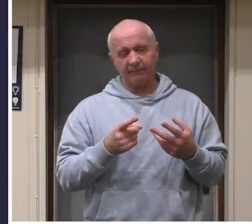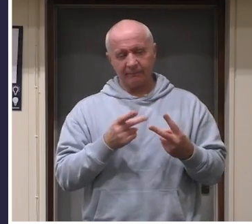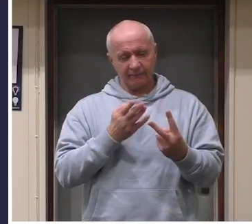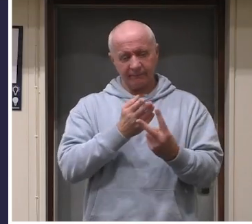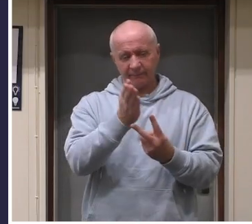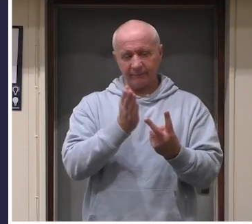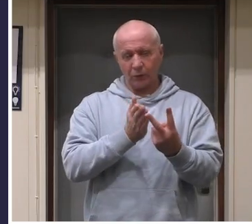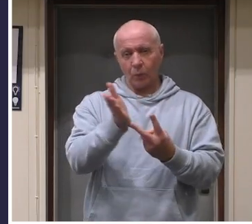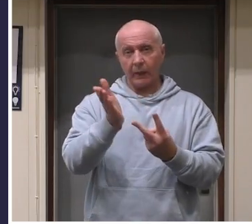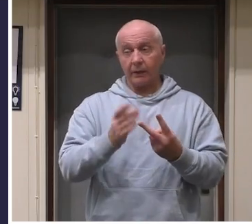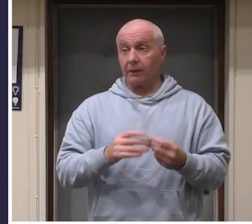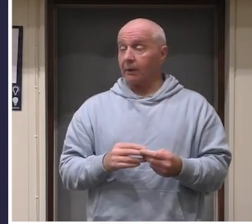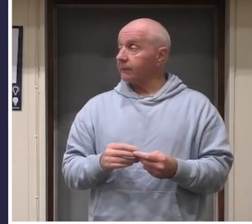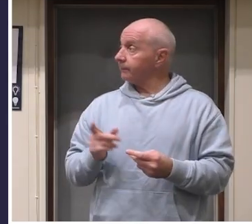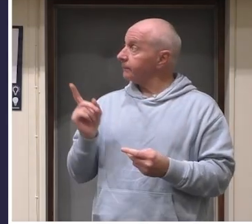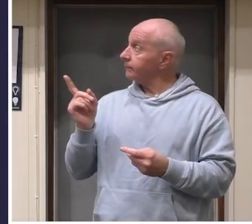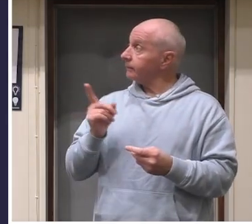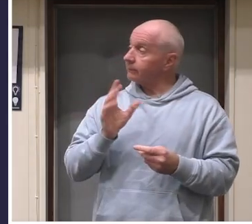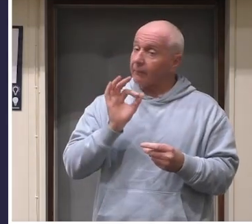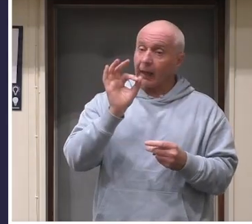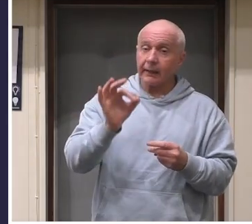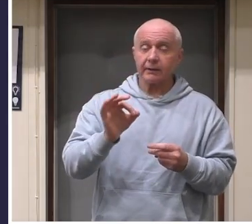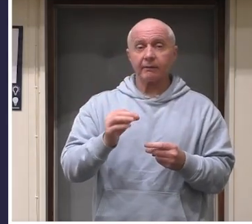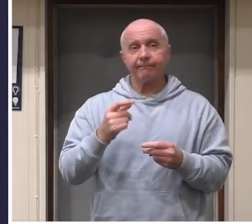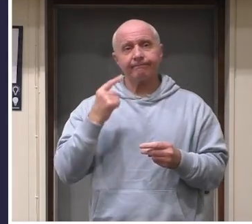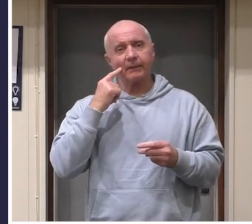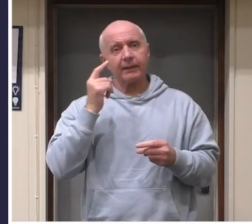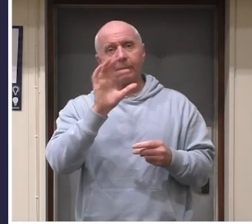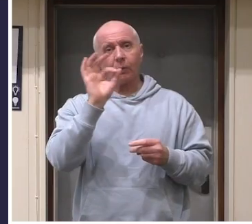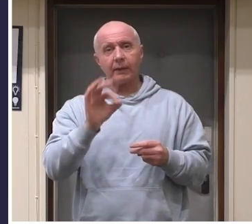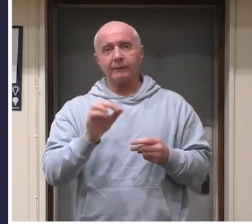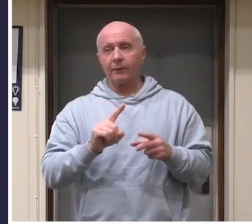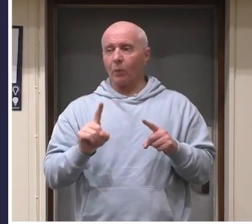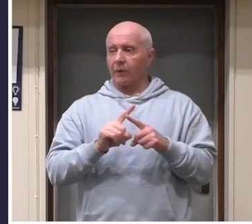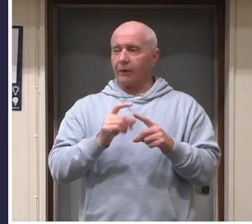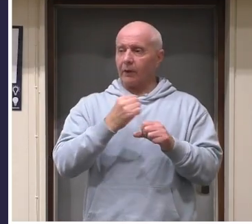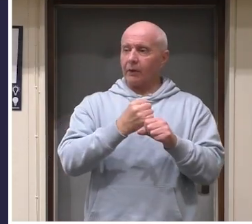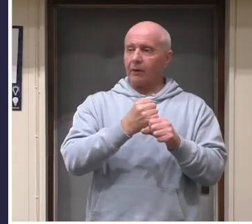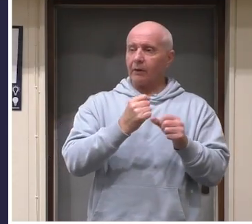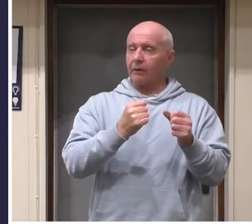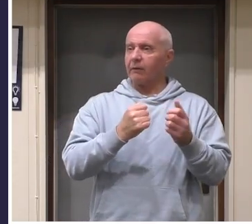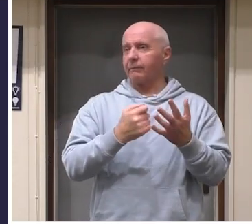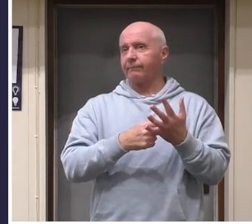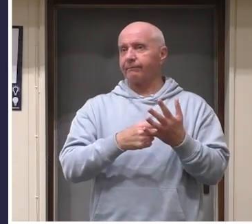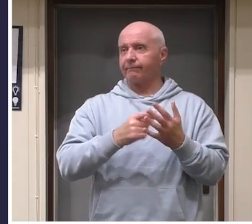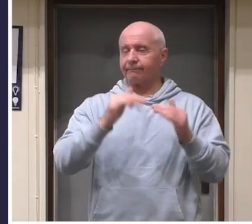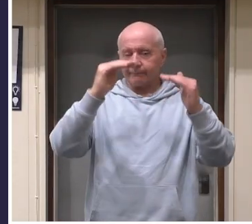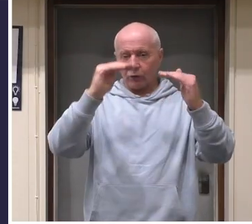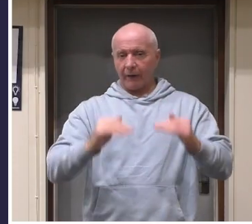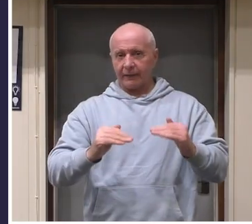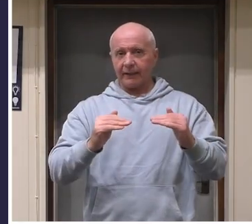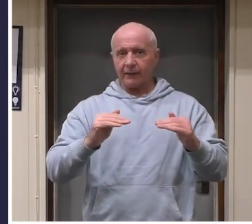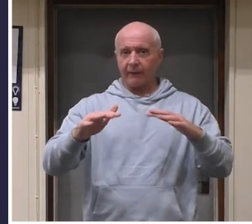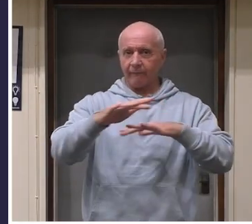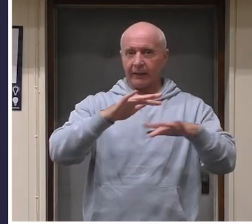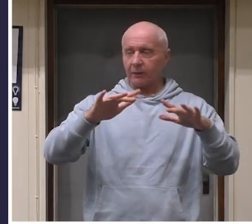first one is by asking a simple question. What is the gravitational field of an object, of any object? If I take this